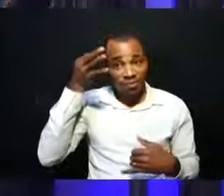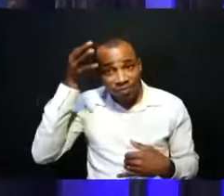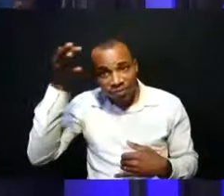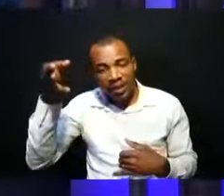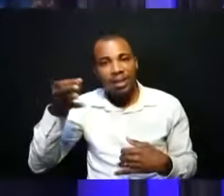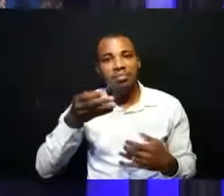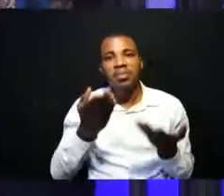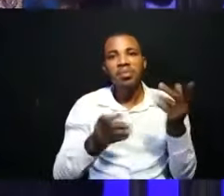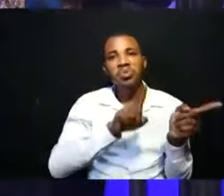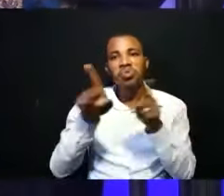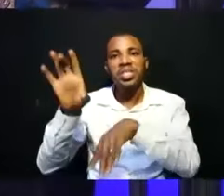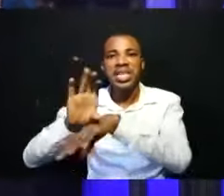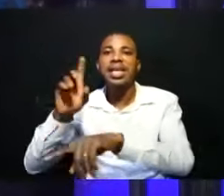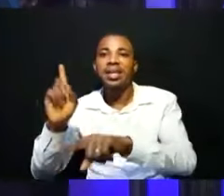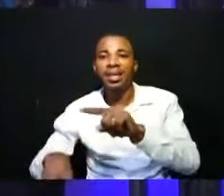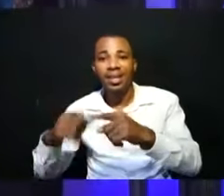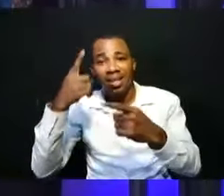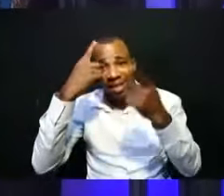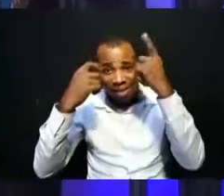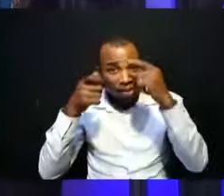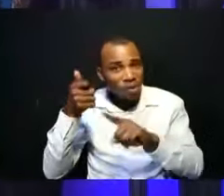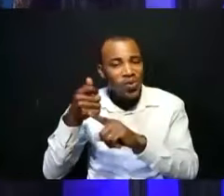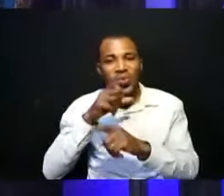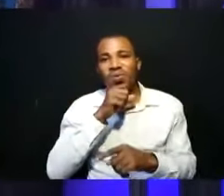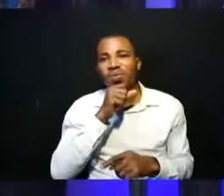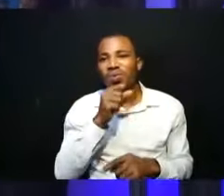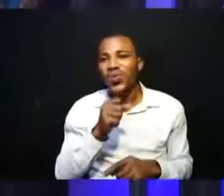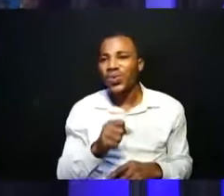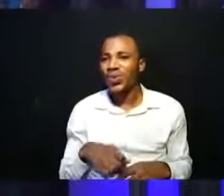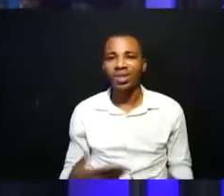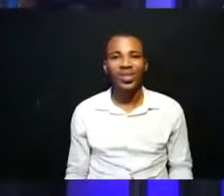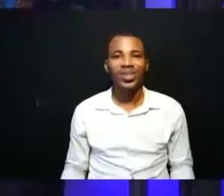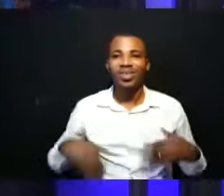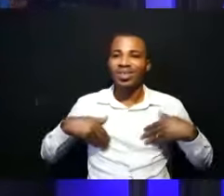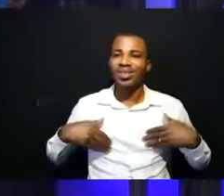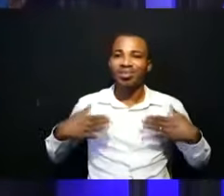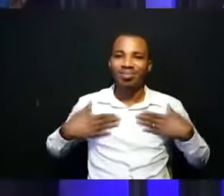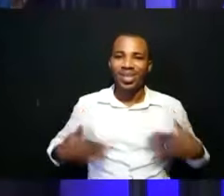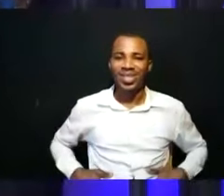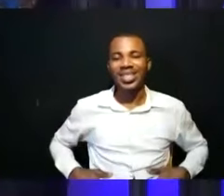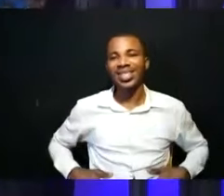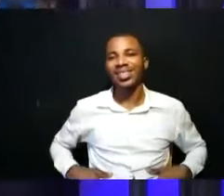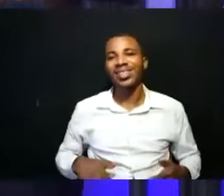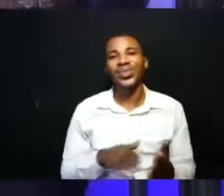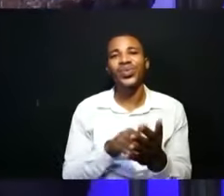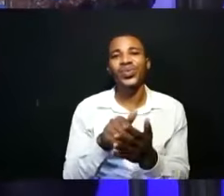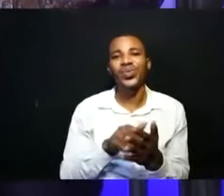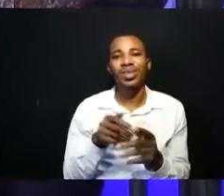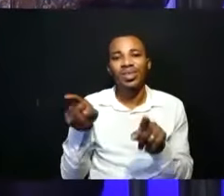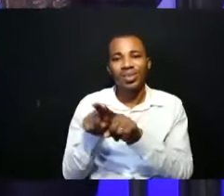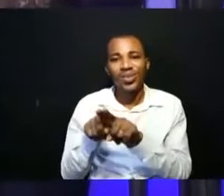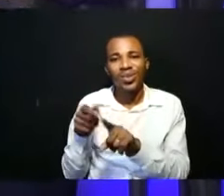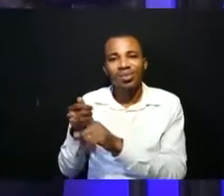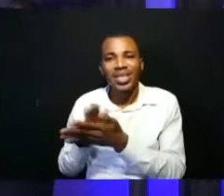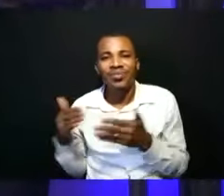cannot go to church. They are old. They are aged. And they have become fearful. Shall we